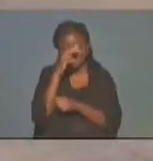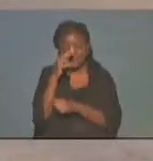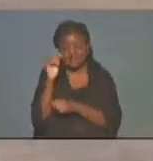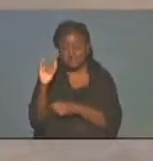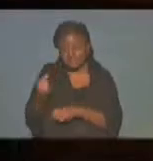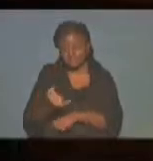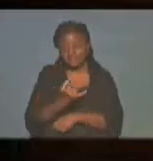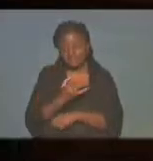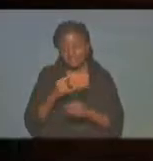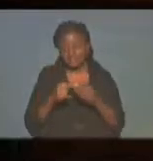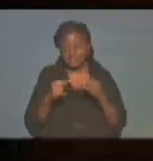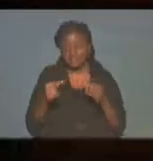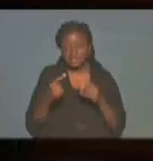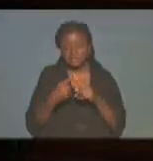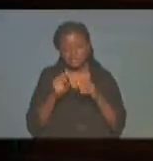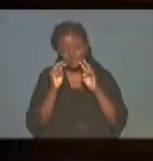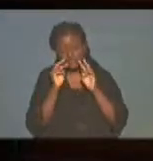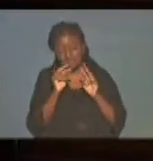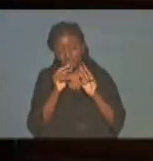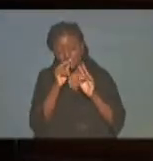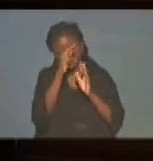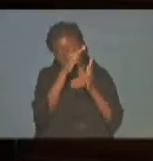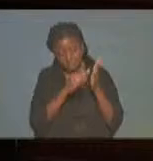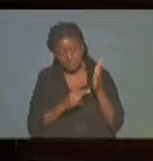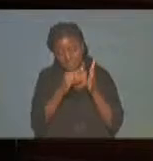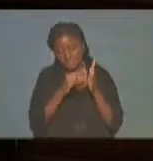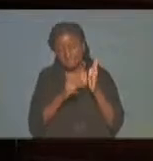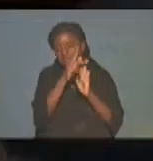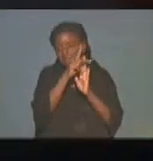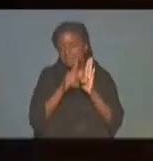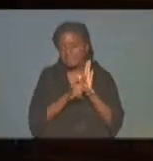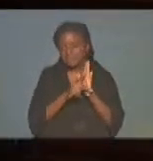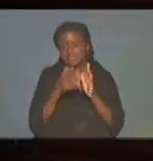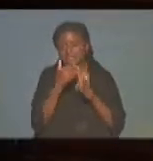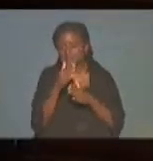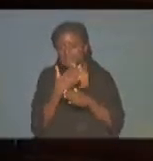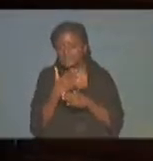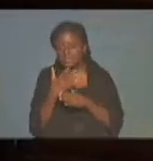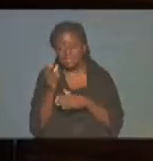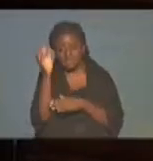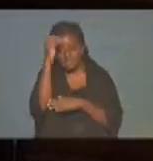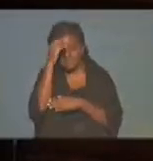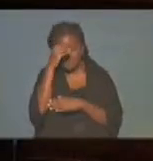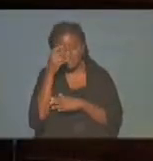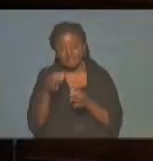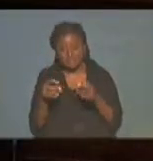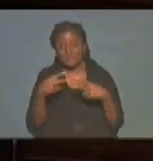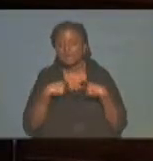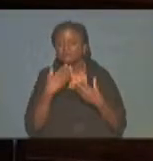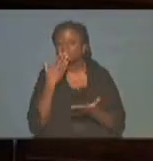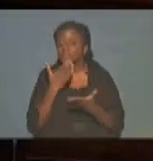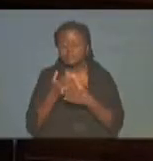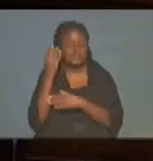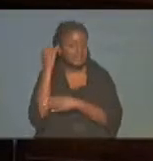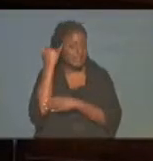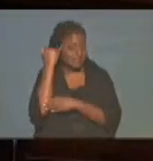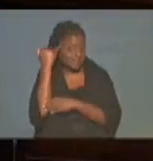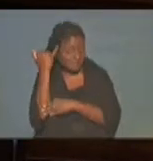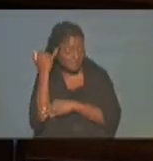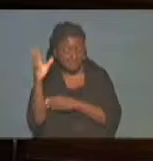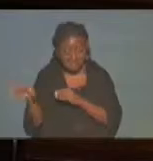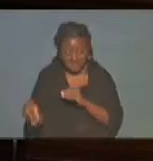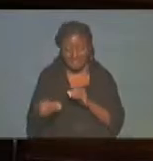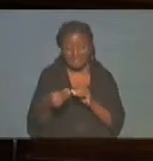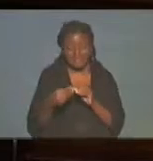comments. If you have good ideas and solutions to propose, to add to our efforts, those, of course, are